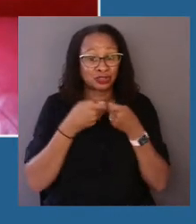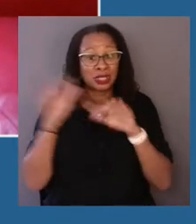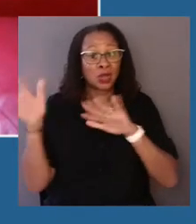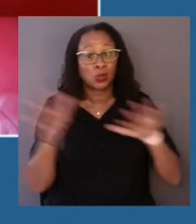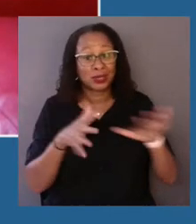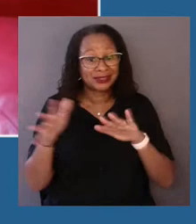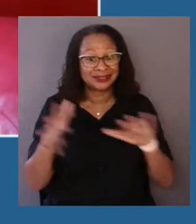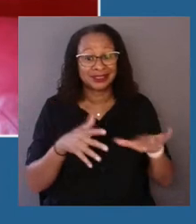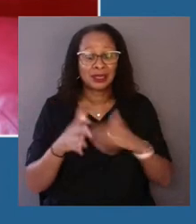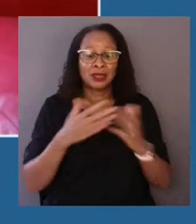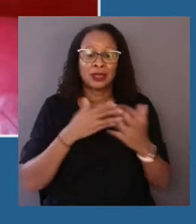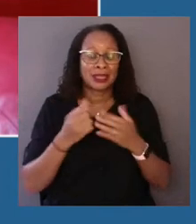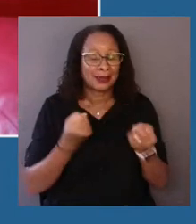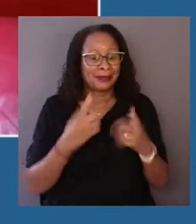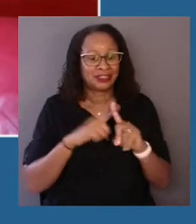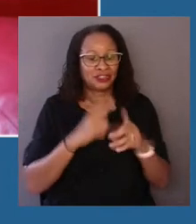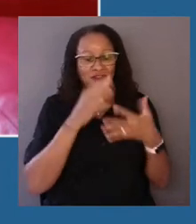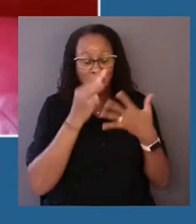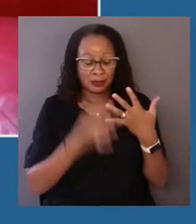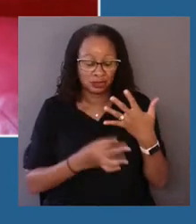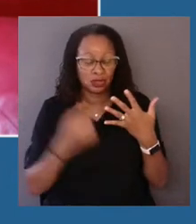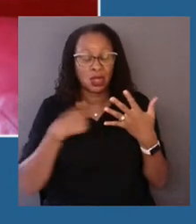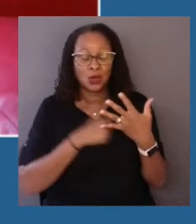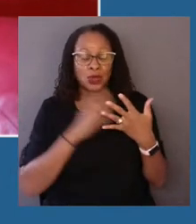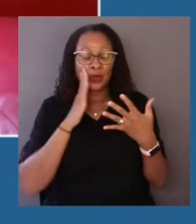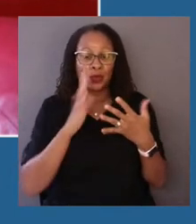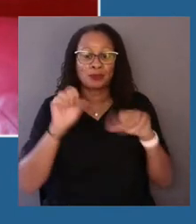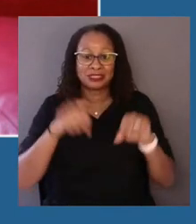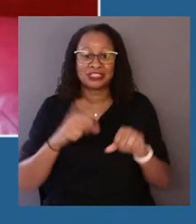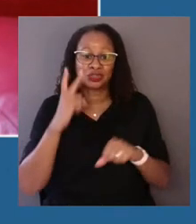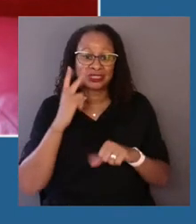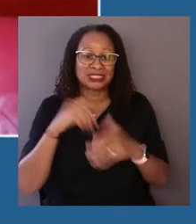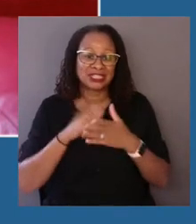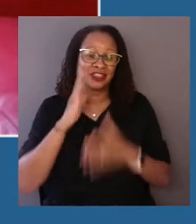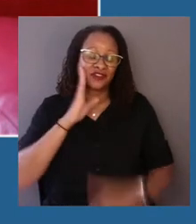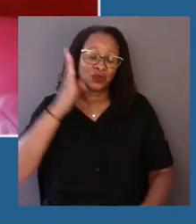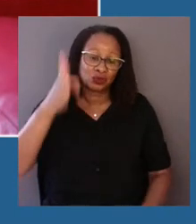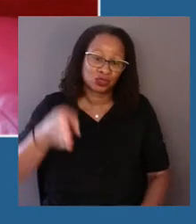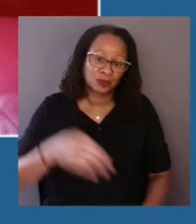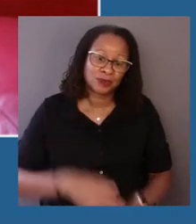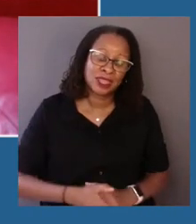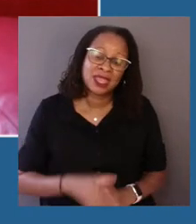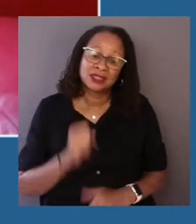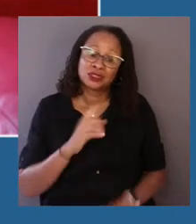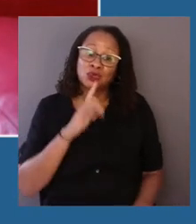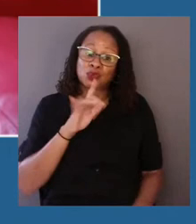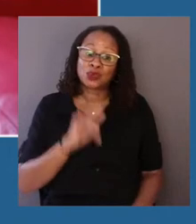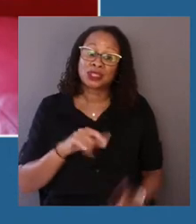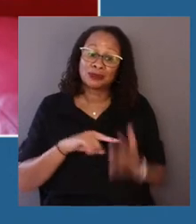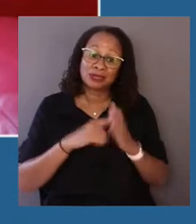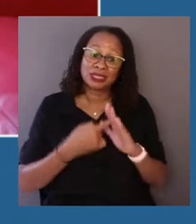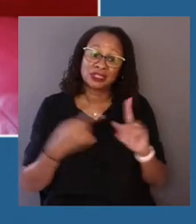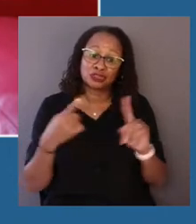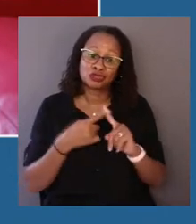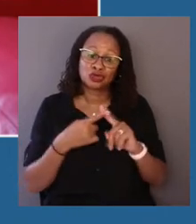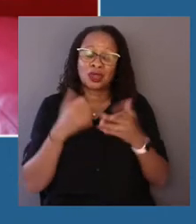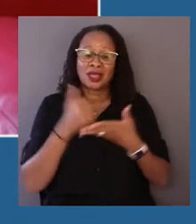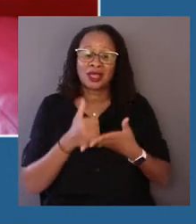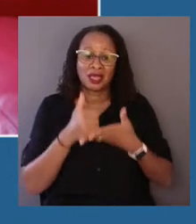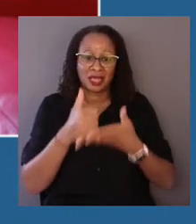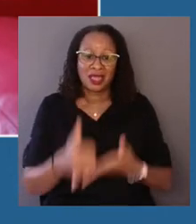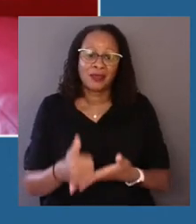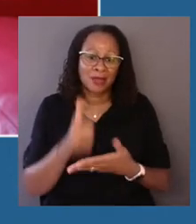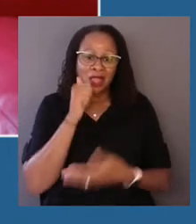different options that we will potentially see in the future. And so really beginning to help regular